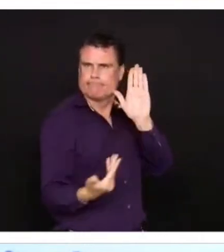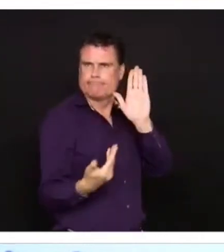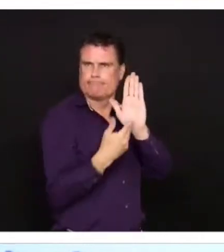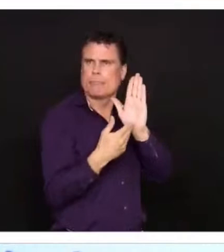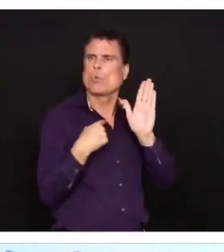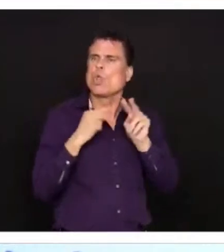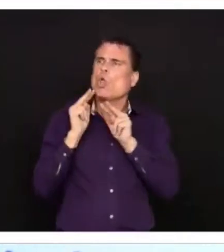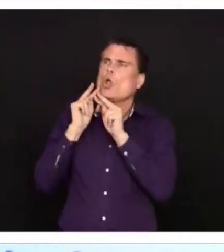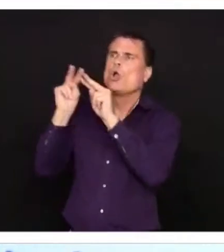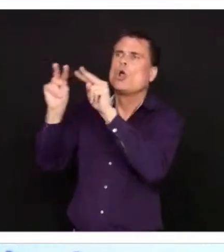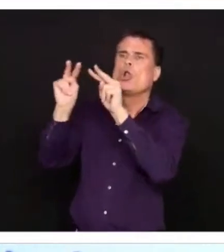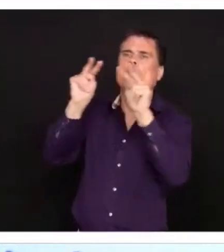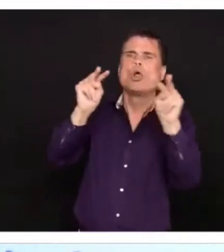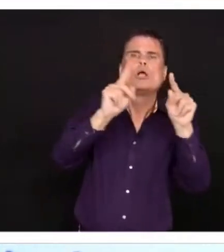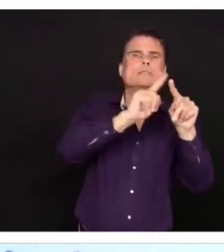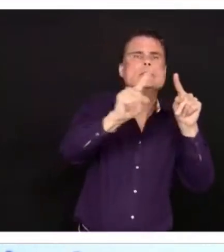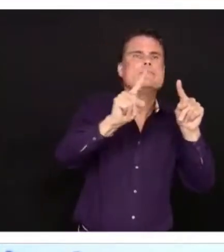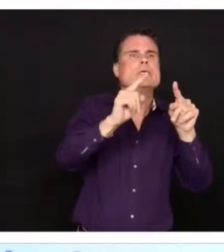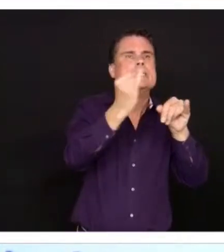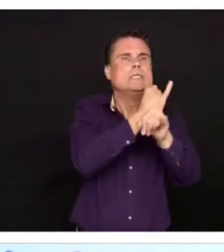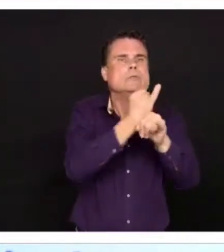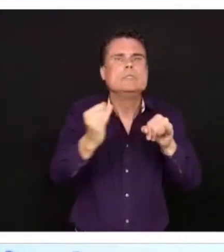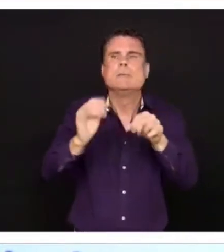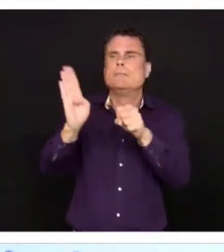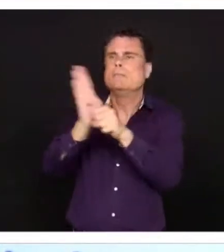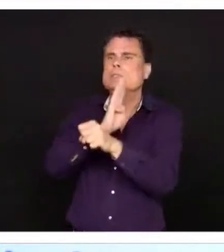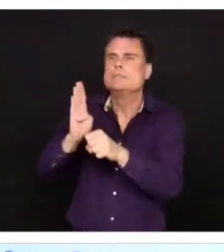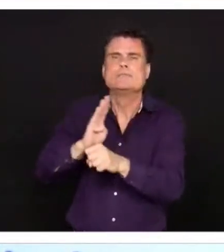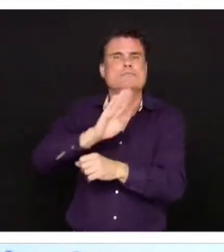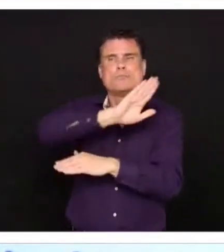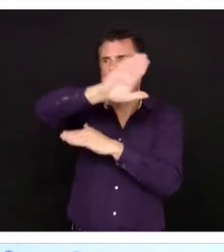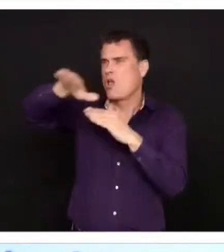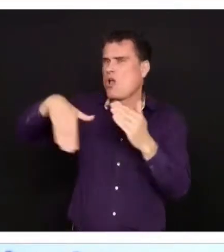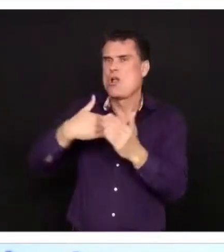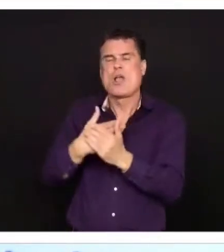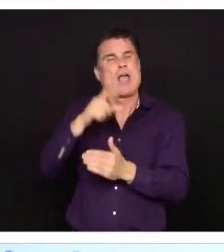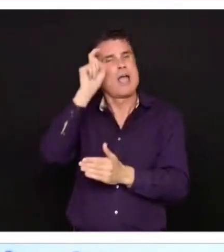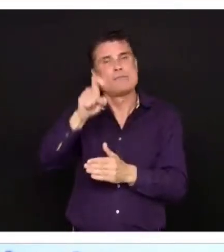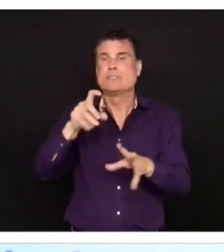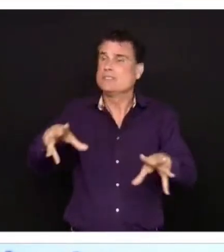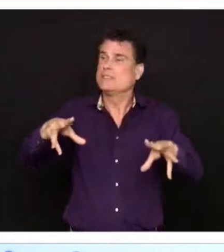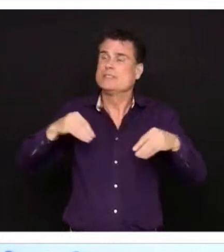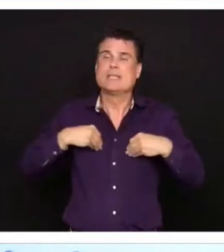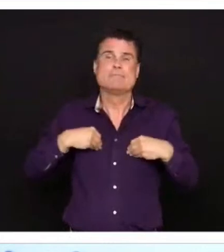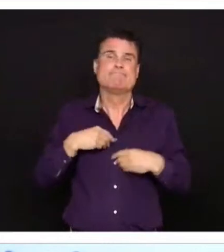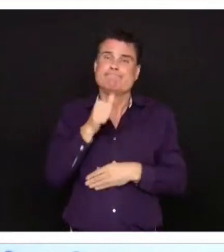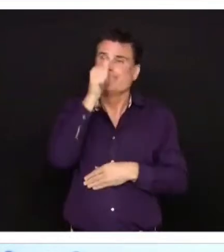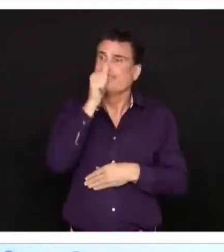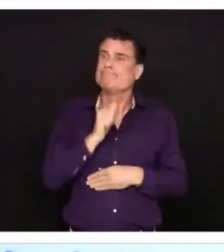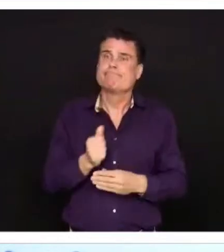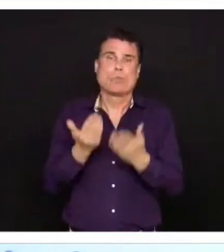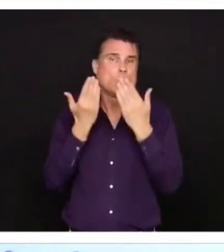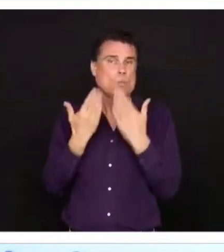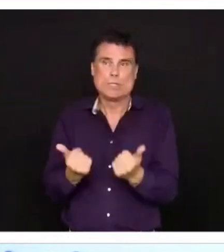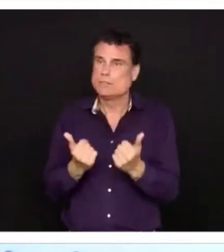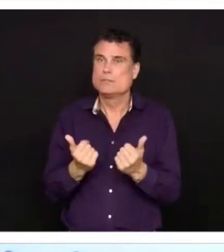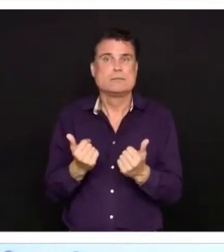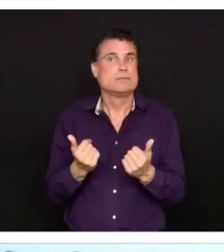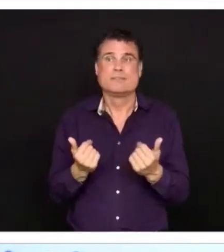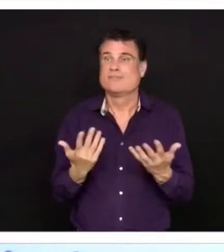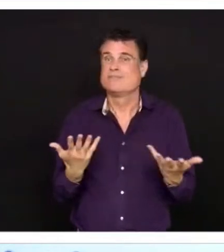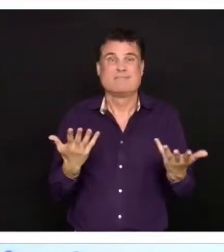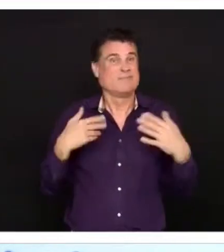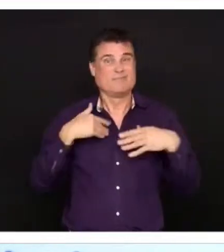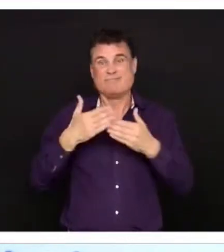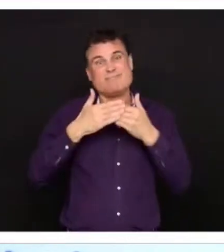we deal with the new normal. But you're going to see in approximately a couple of weeks, maybe a little over a couple of weeks,